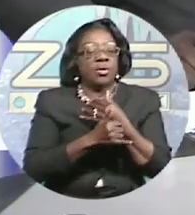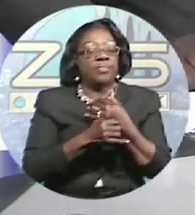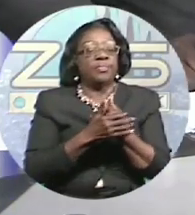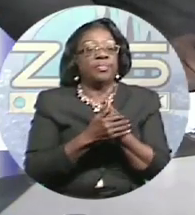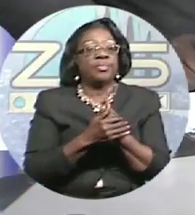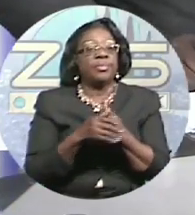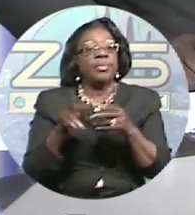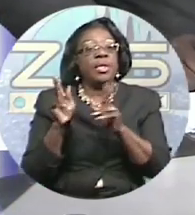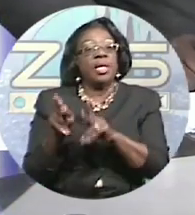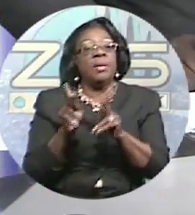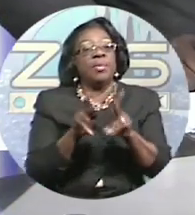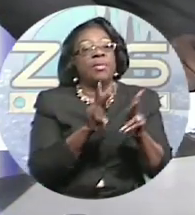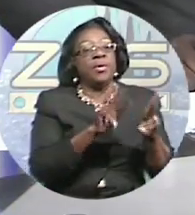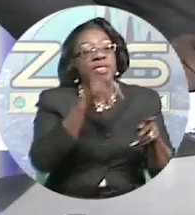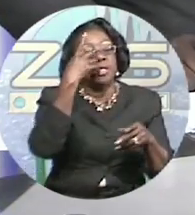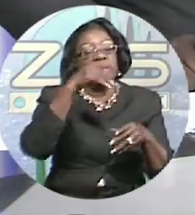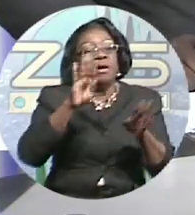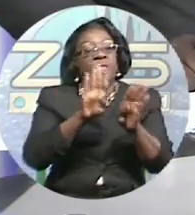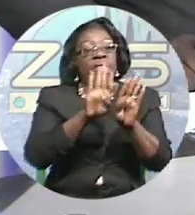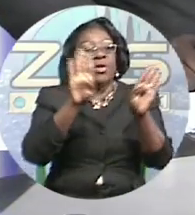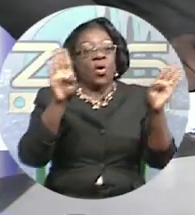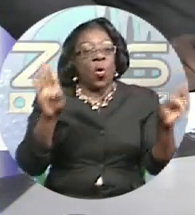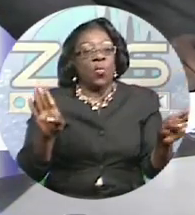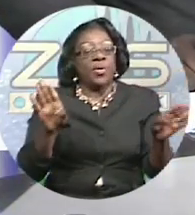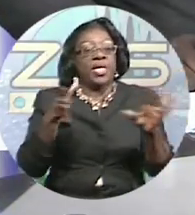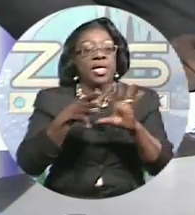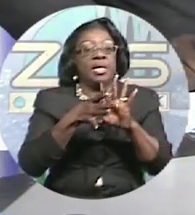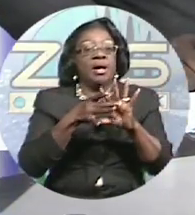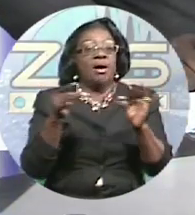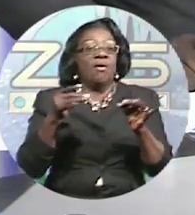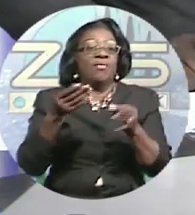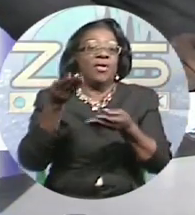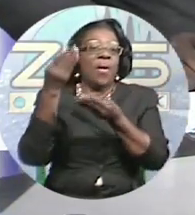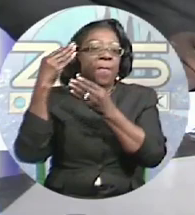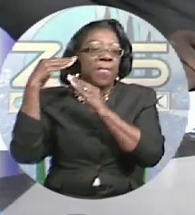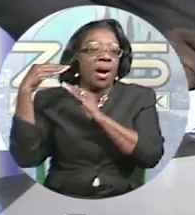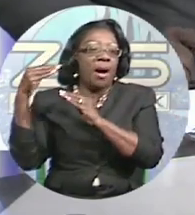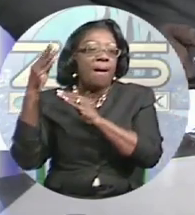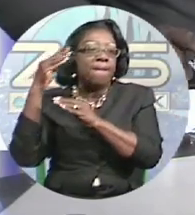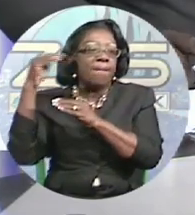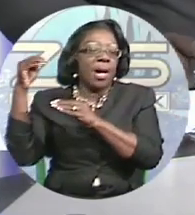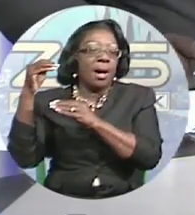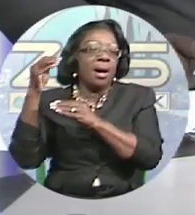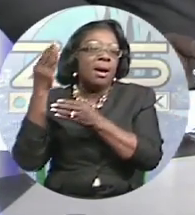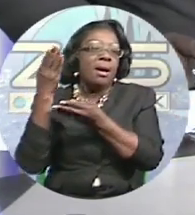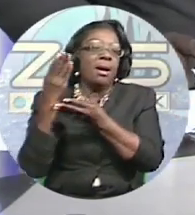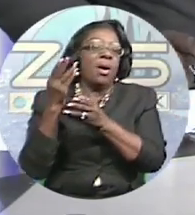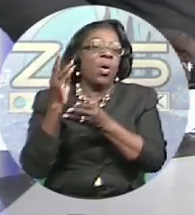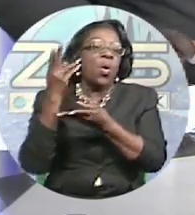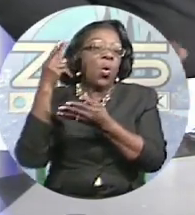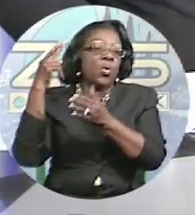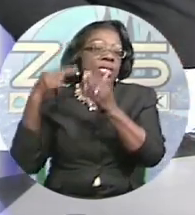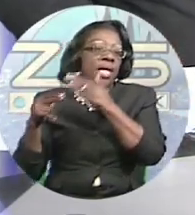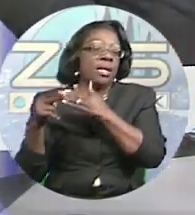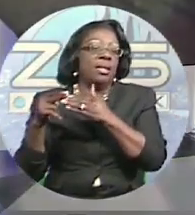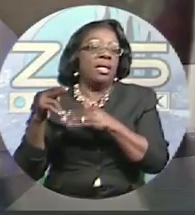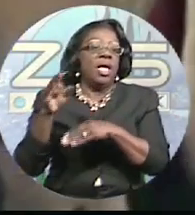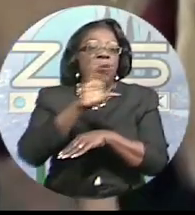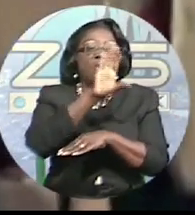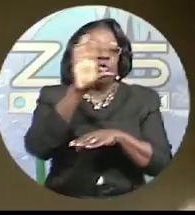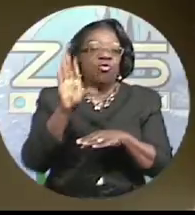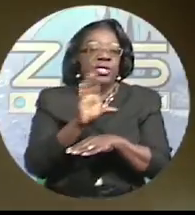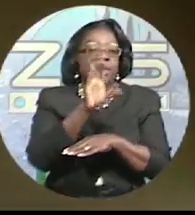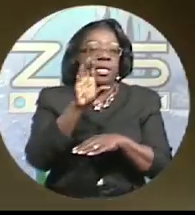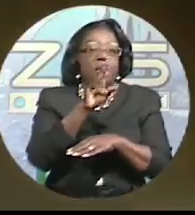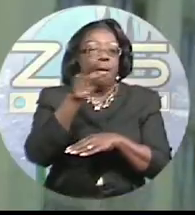In preparation for the highly anticipated opening of the $3.5 billion Baha Mar Resort next month, the Crystal Palace Casino closed its doors